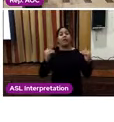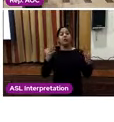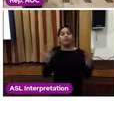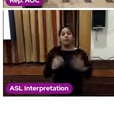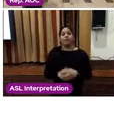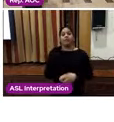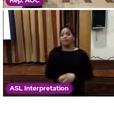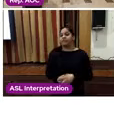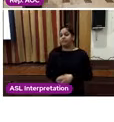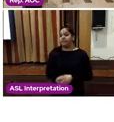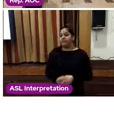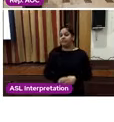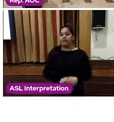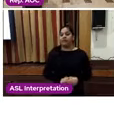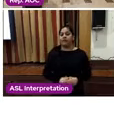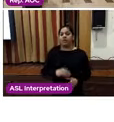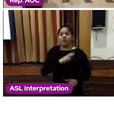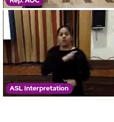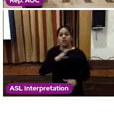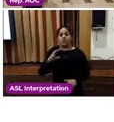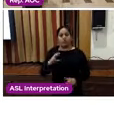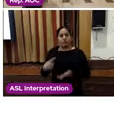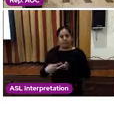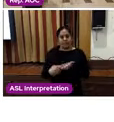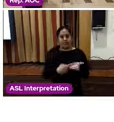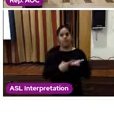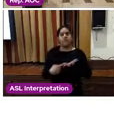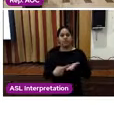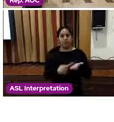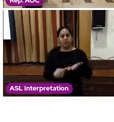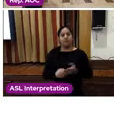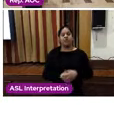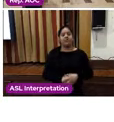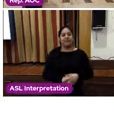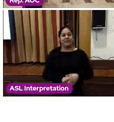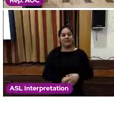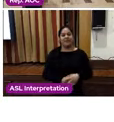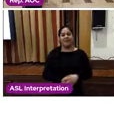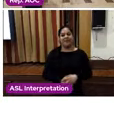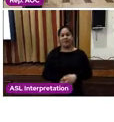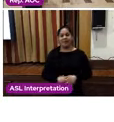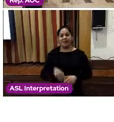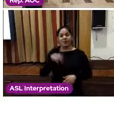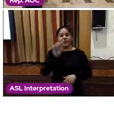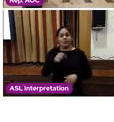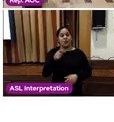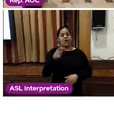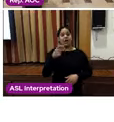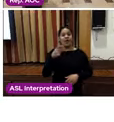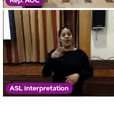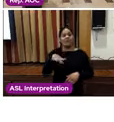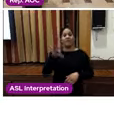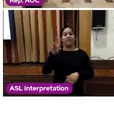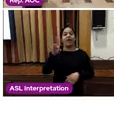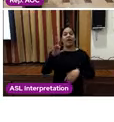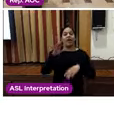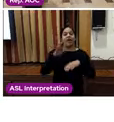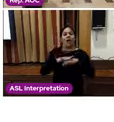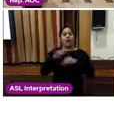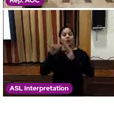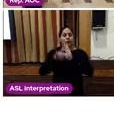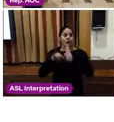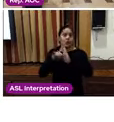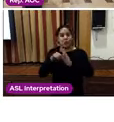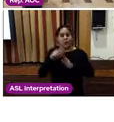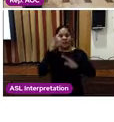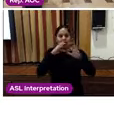Congressional hearings, this one I'll just like go through, you can find it on YouTube, but I sit on three committees. I sit on the Oversight,